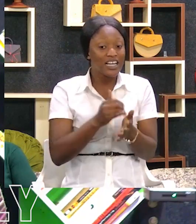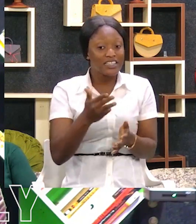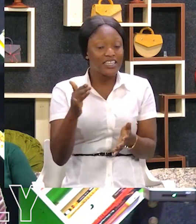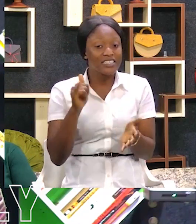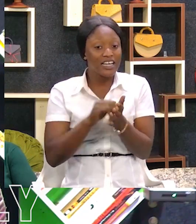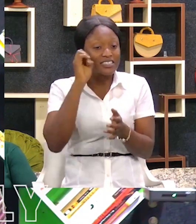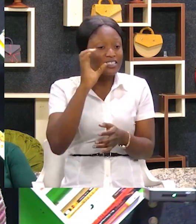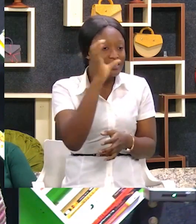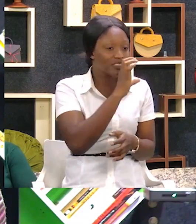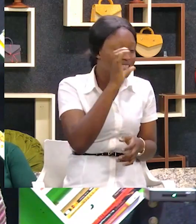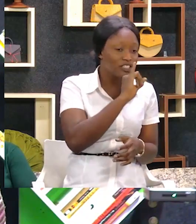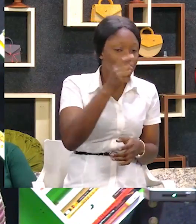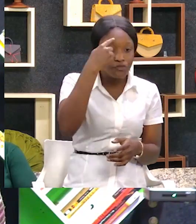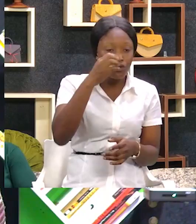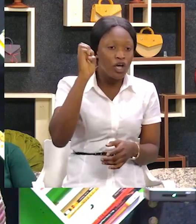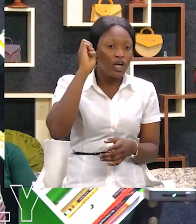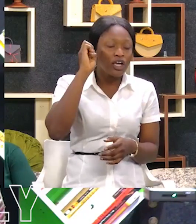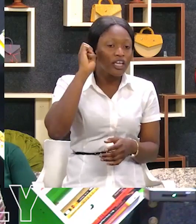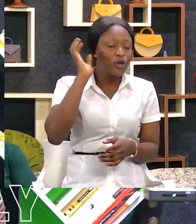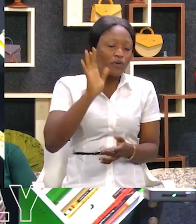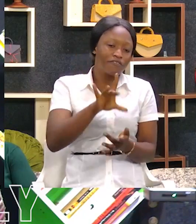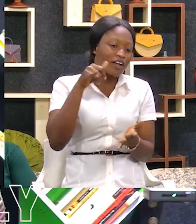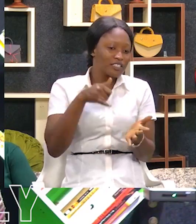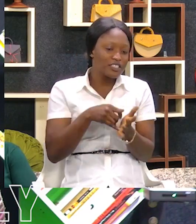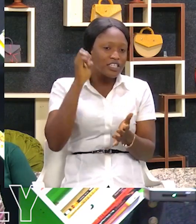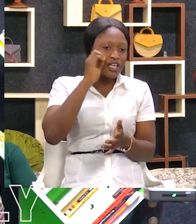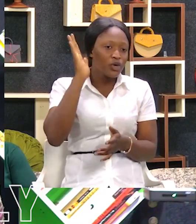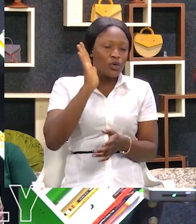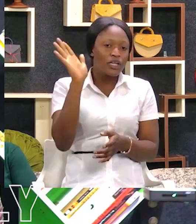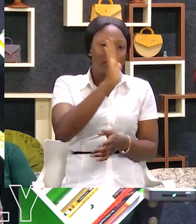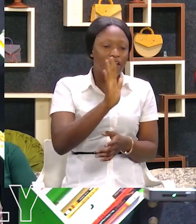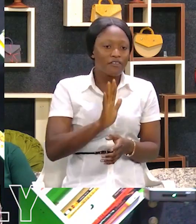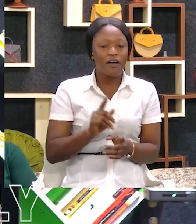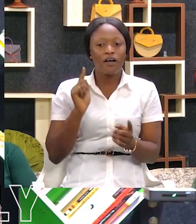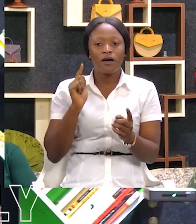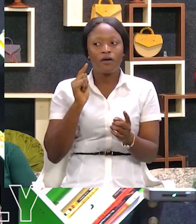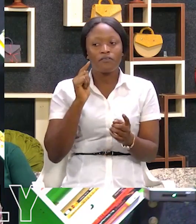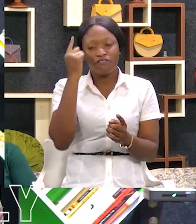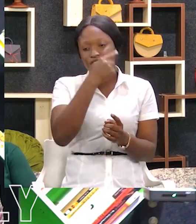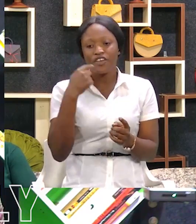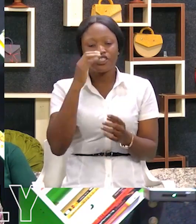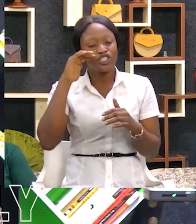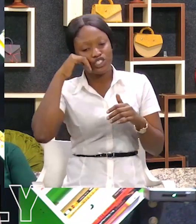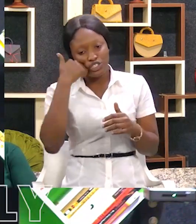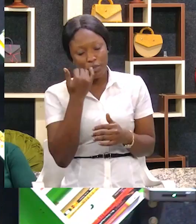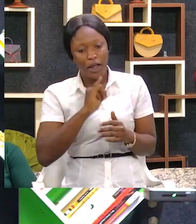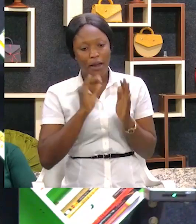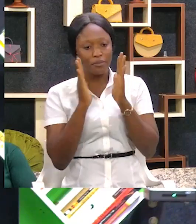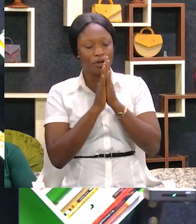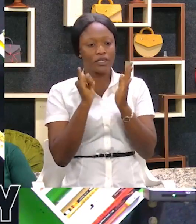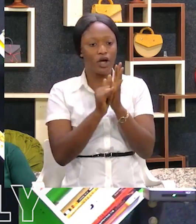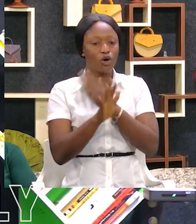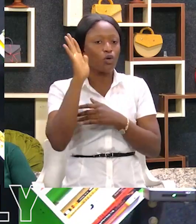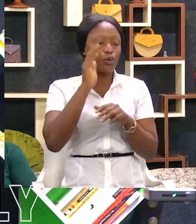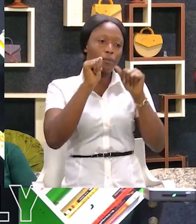for life. Amen. He no go ever suffer this kind of shame. Mm. He no go see this kind of pain. Mm. I just say may God bless her. Amen. And bless you for me